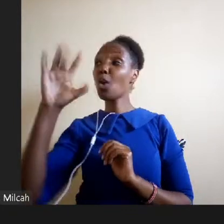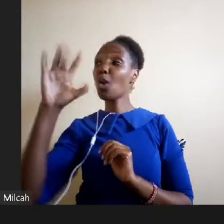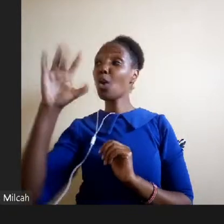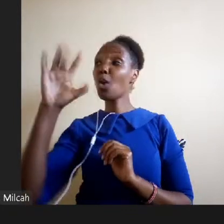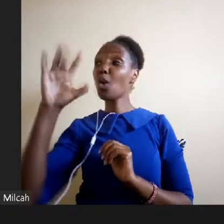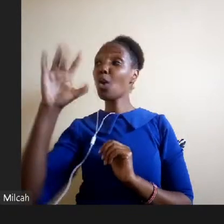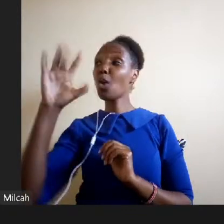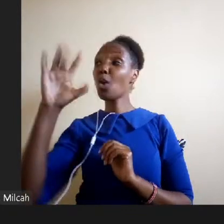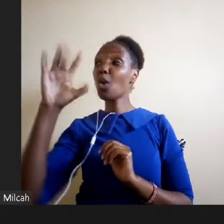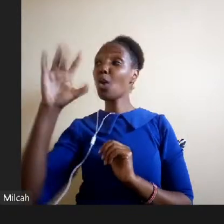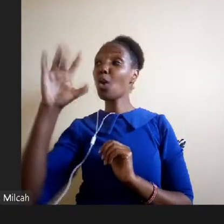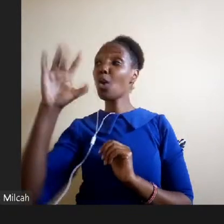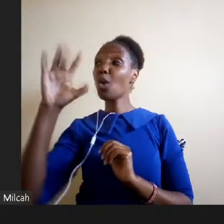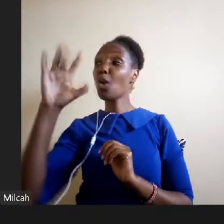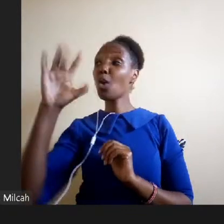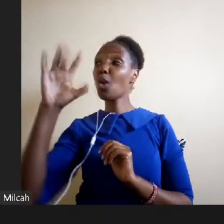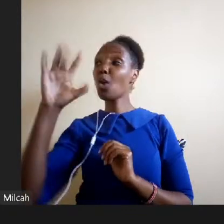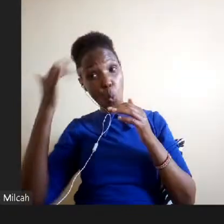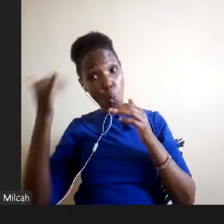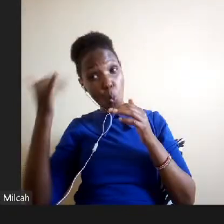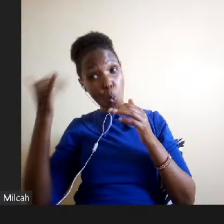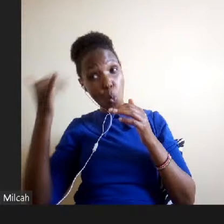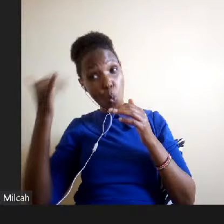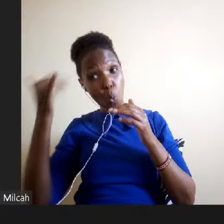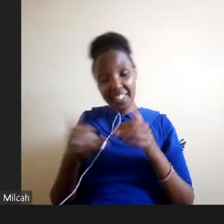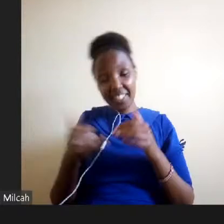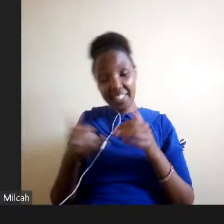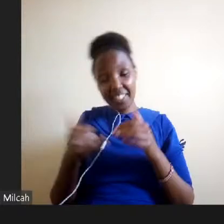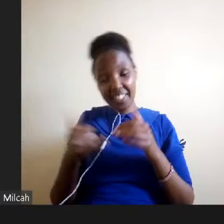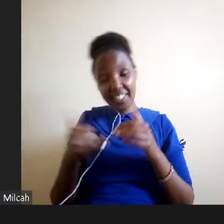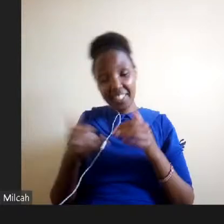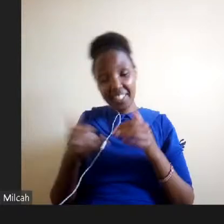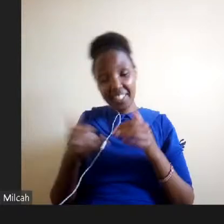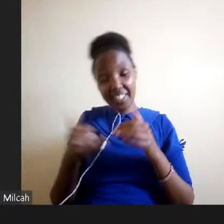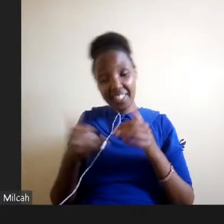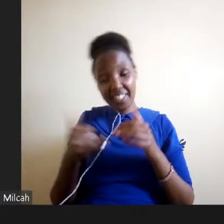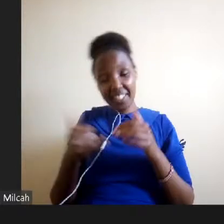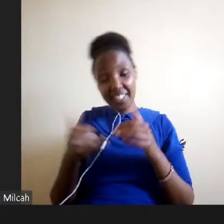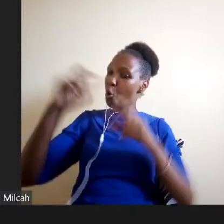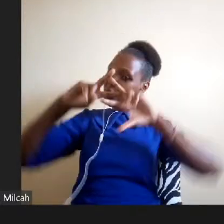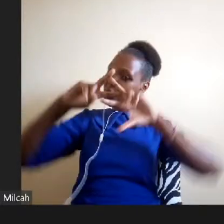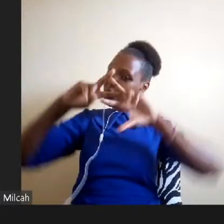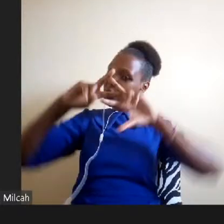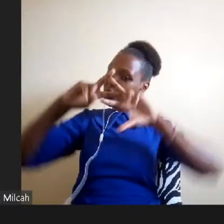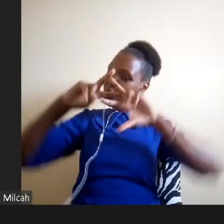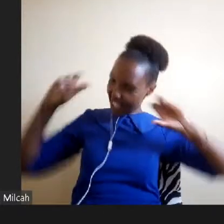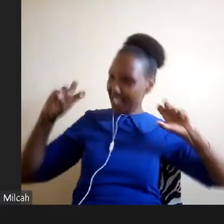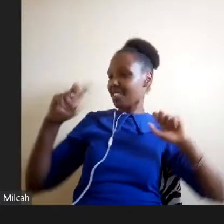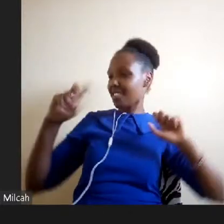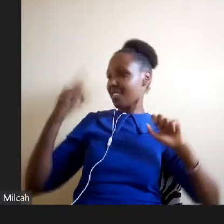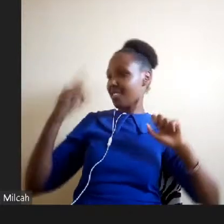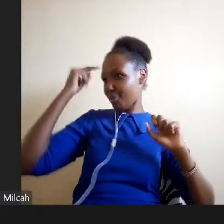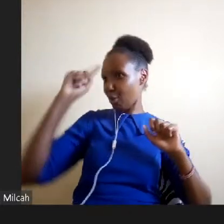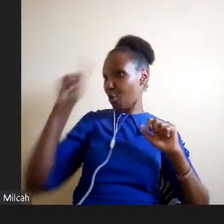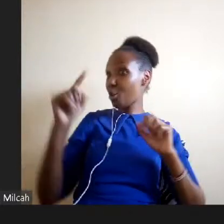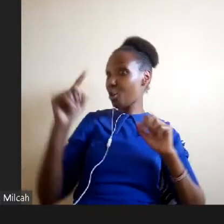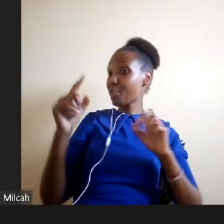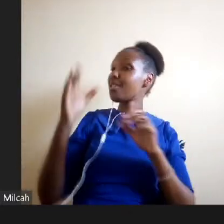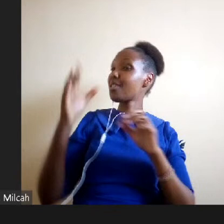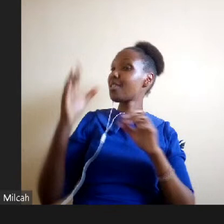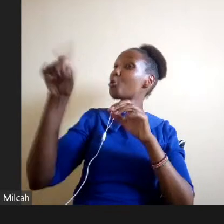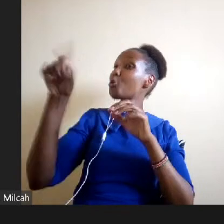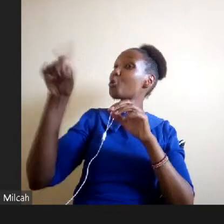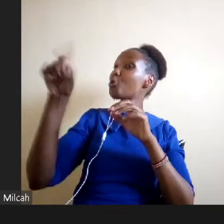the why behind you punishing them in a certain way, they will go and be deviant against what you're saying. So please do not take